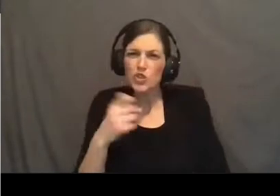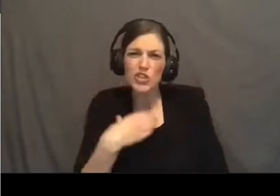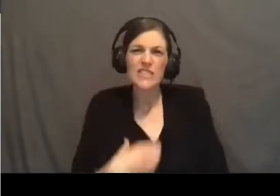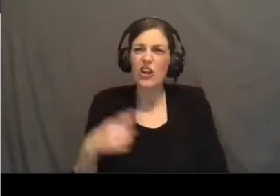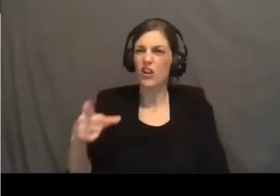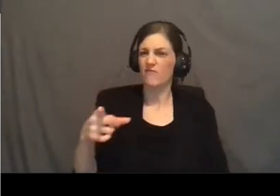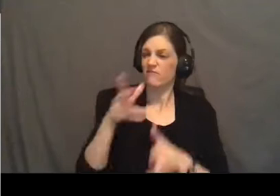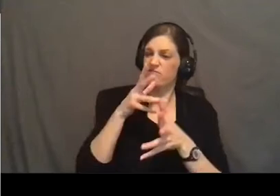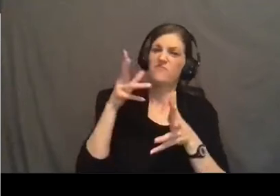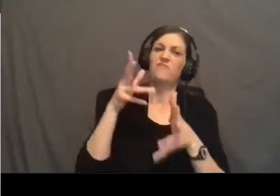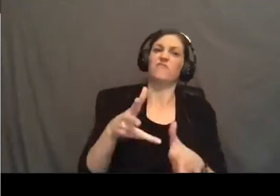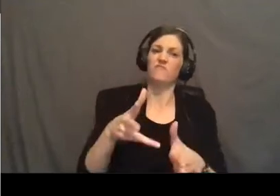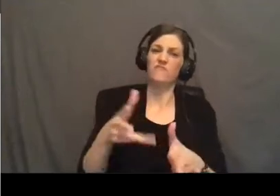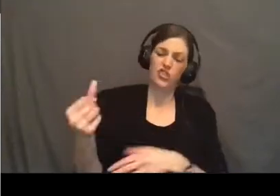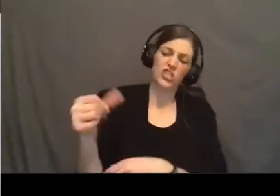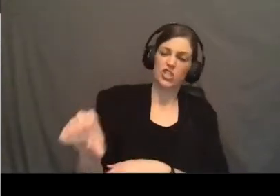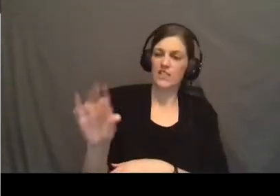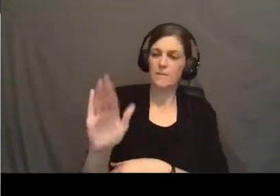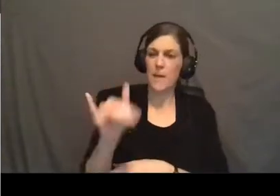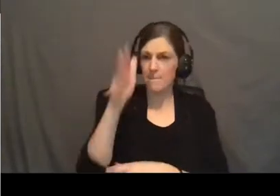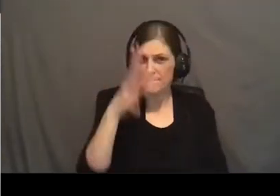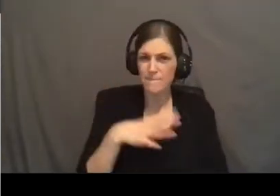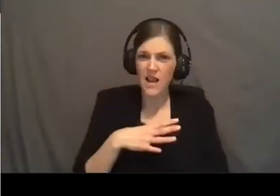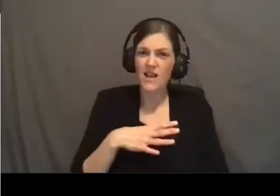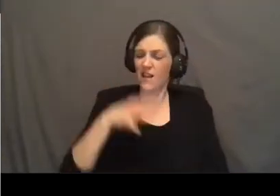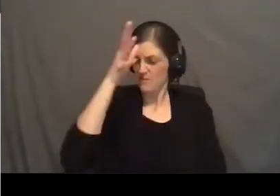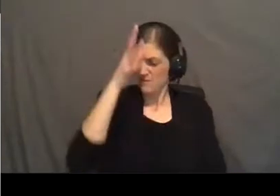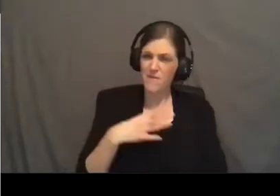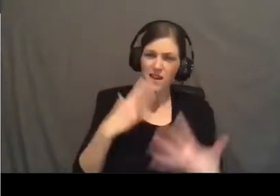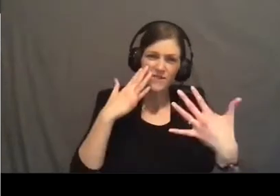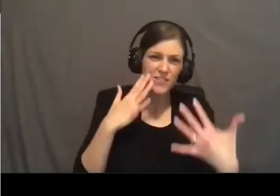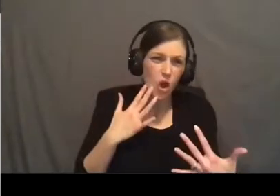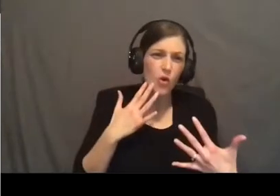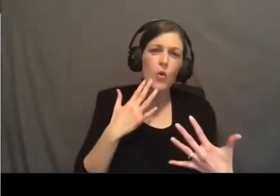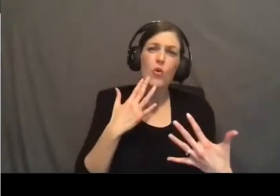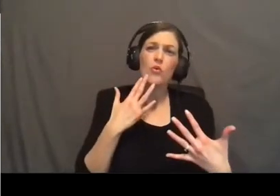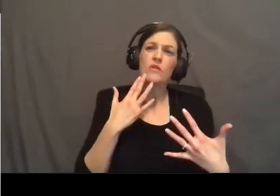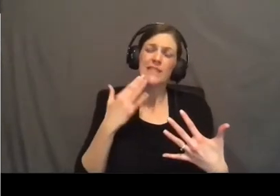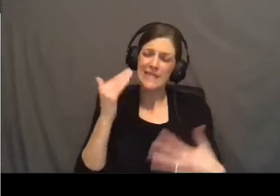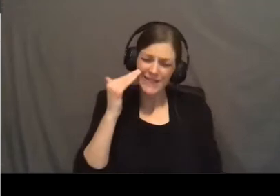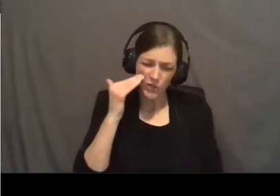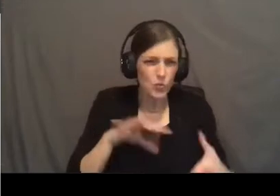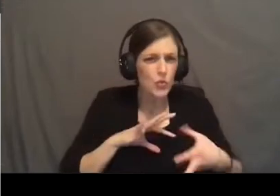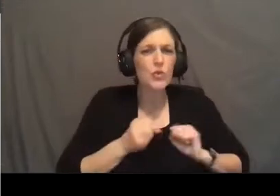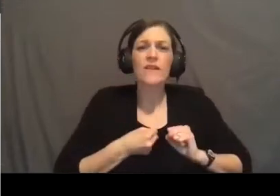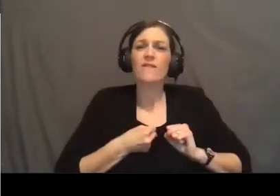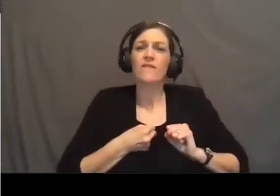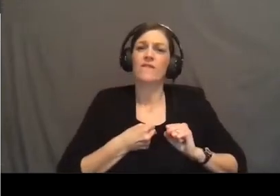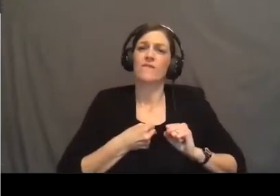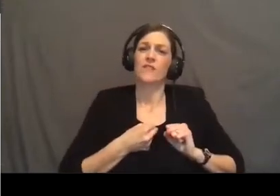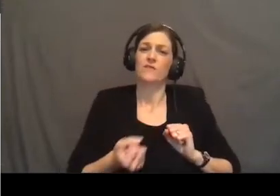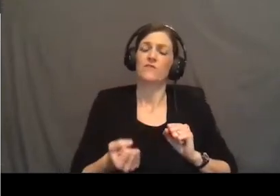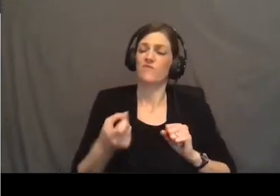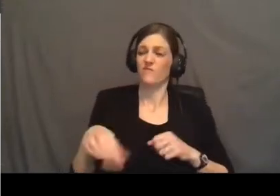was despised and rejected by man. A man of sorrows acquainted with grief and as one from whom